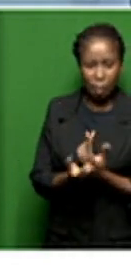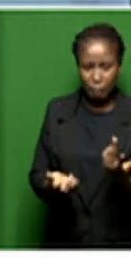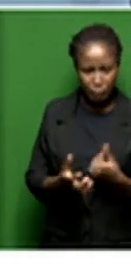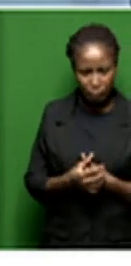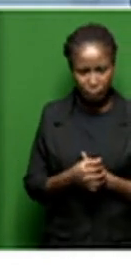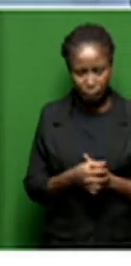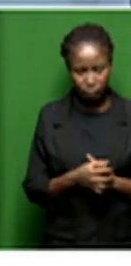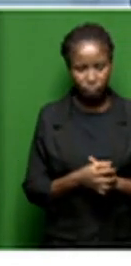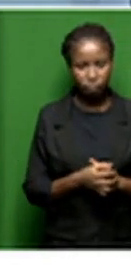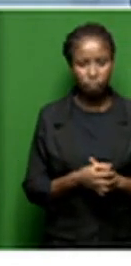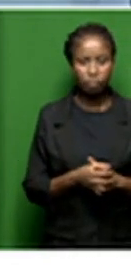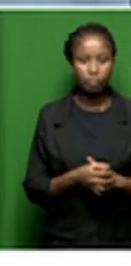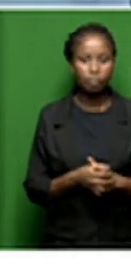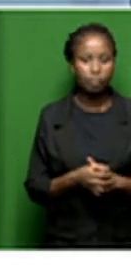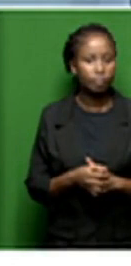It's